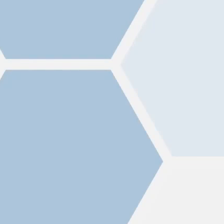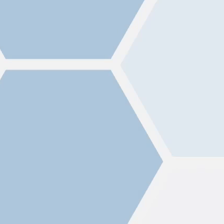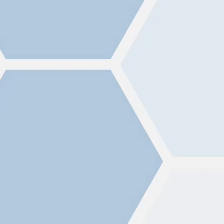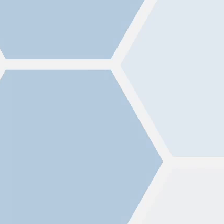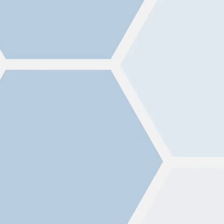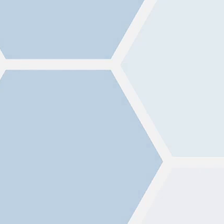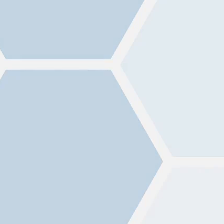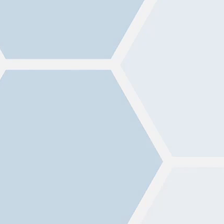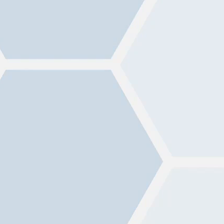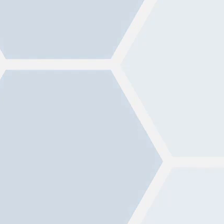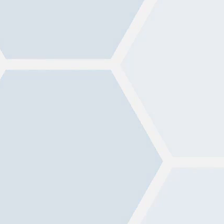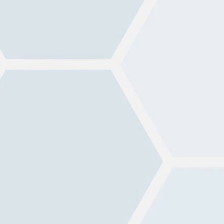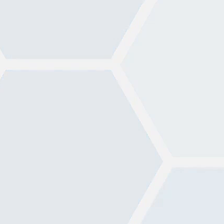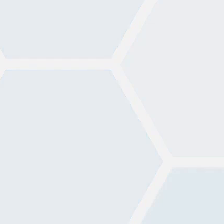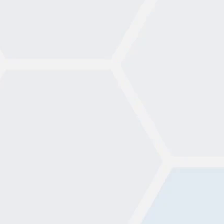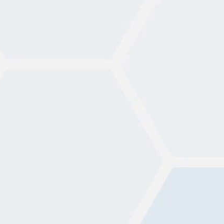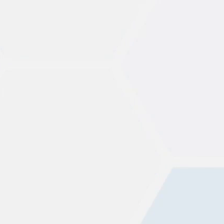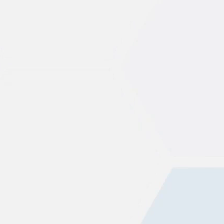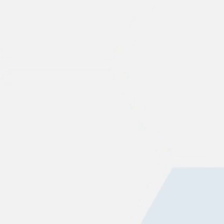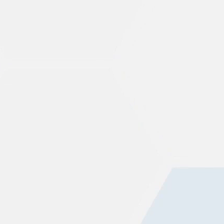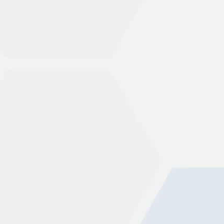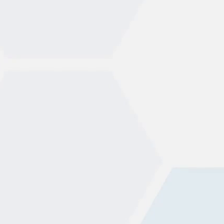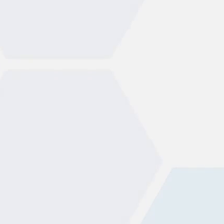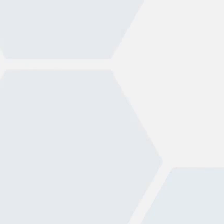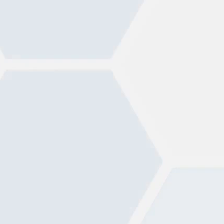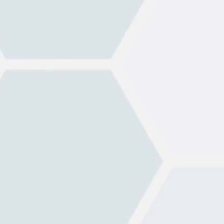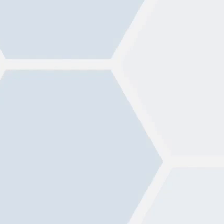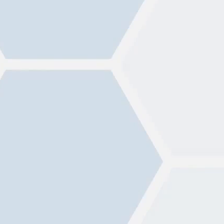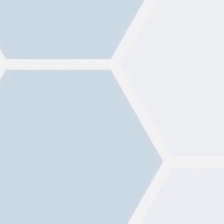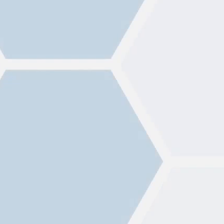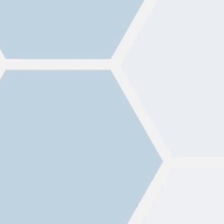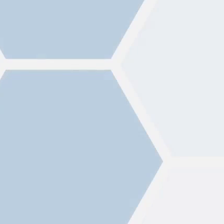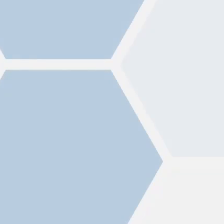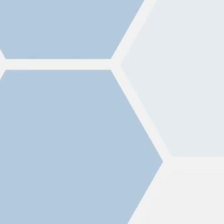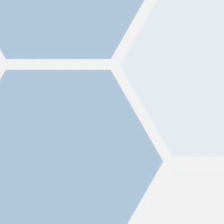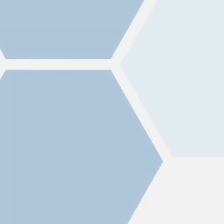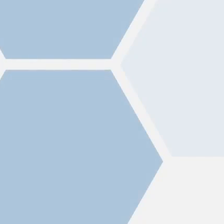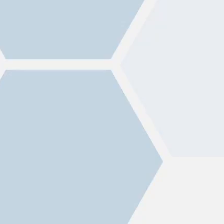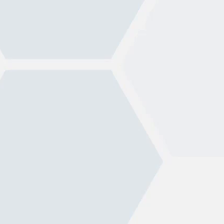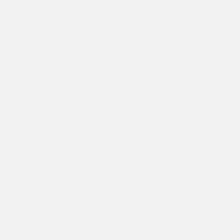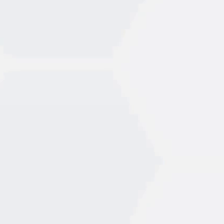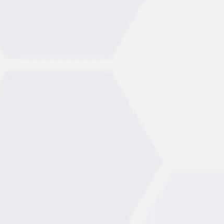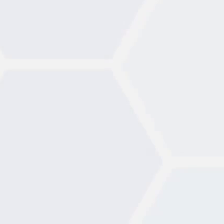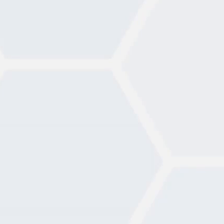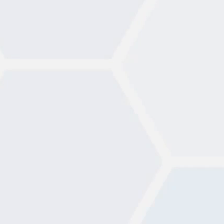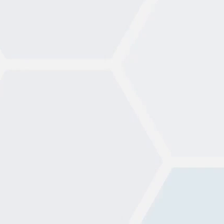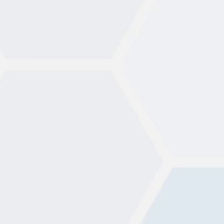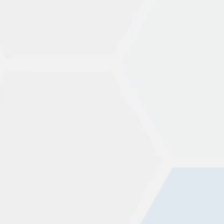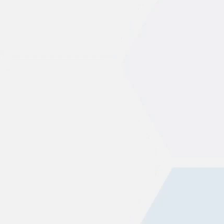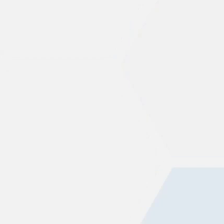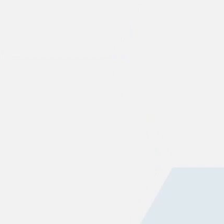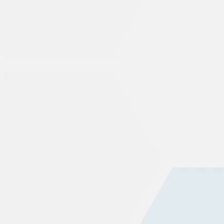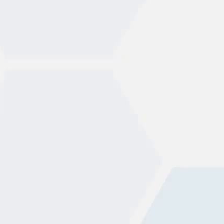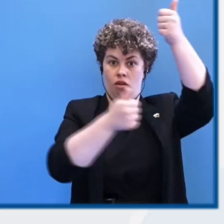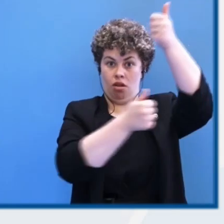by Deputy Secretary General Amina Mohammed, and we're going to try to see how the increasingly complex